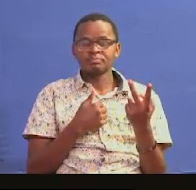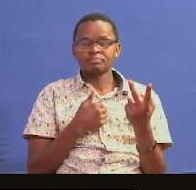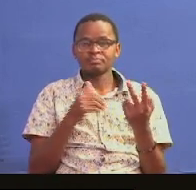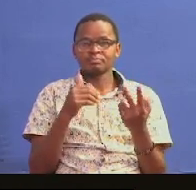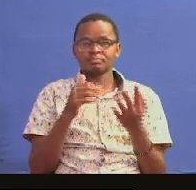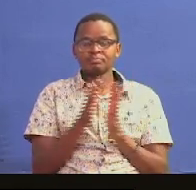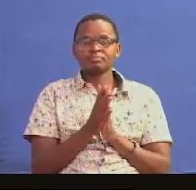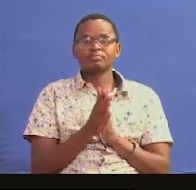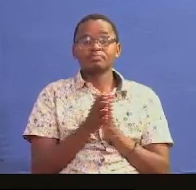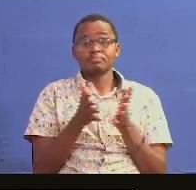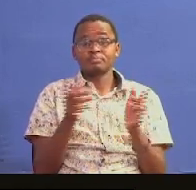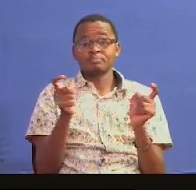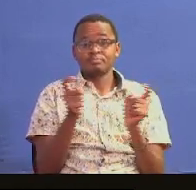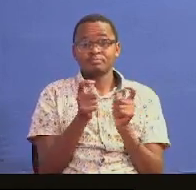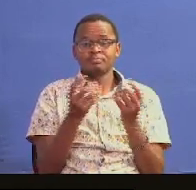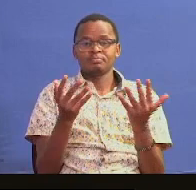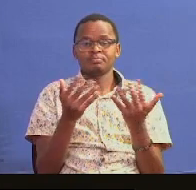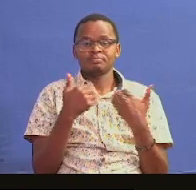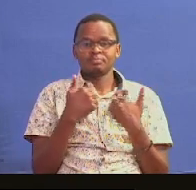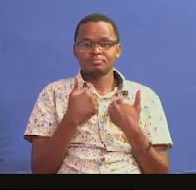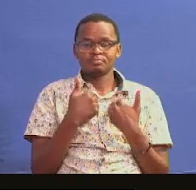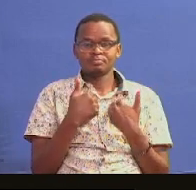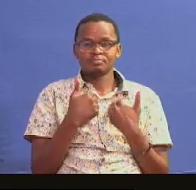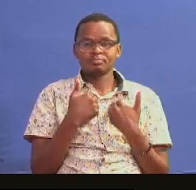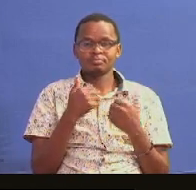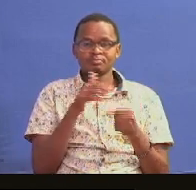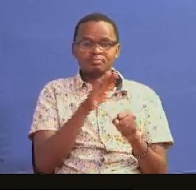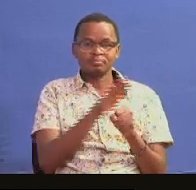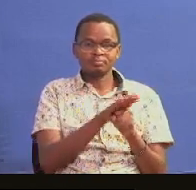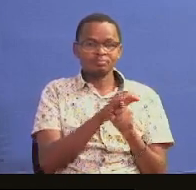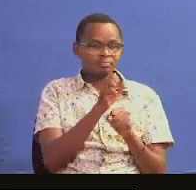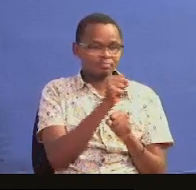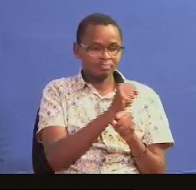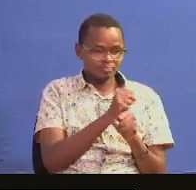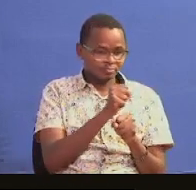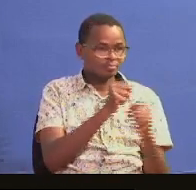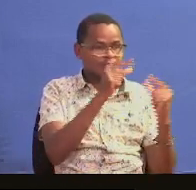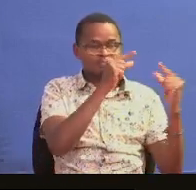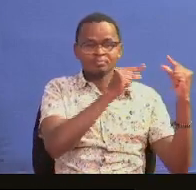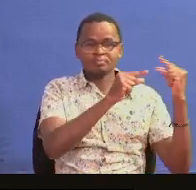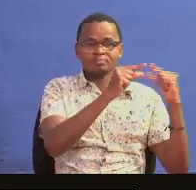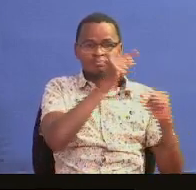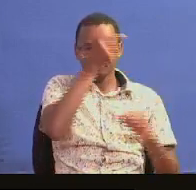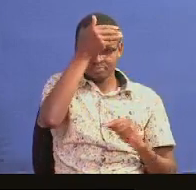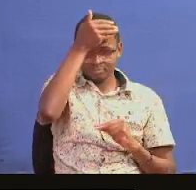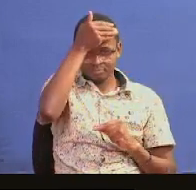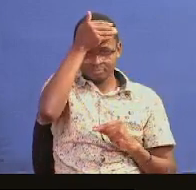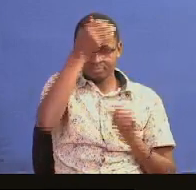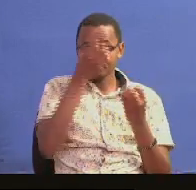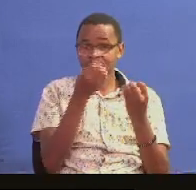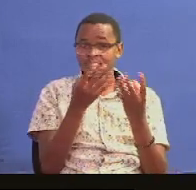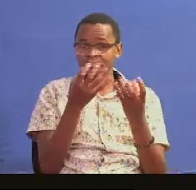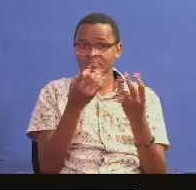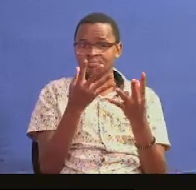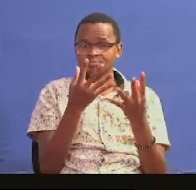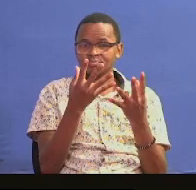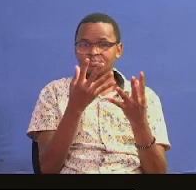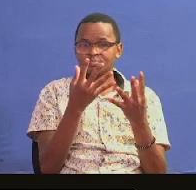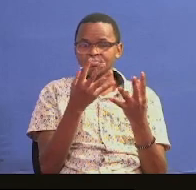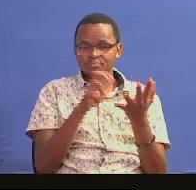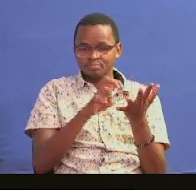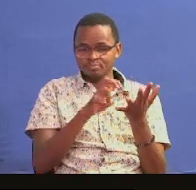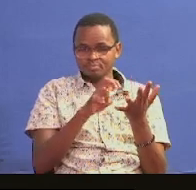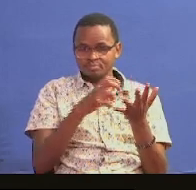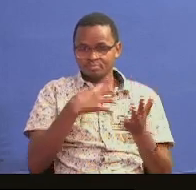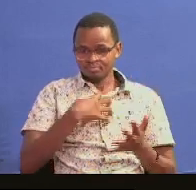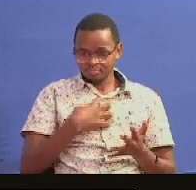also that leads to these shortages, whereby we find we have a lot of old generation nurses. So we have so many nurses